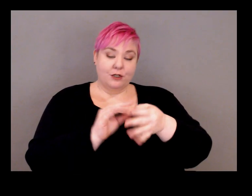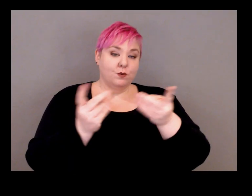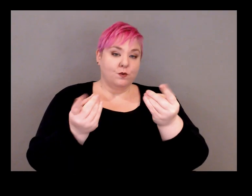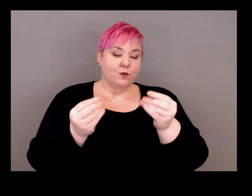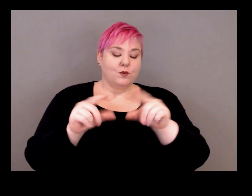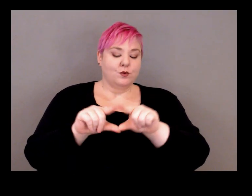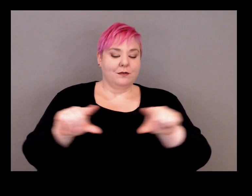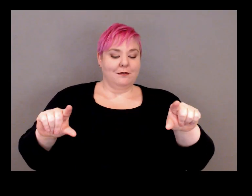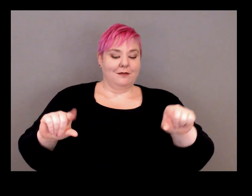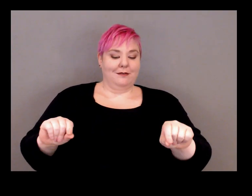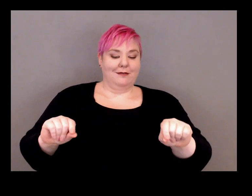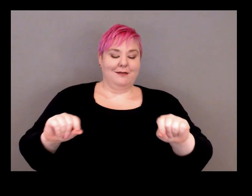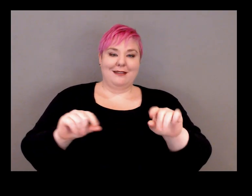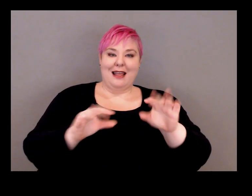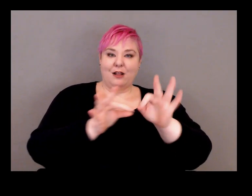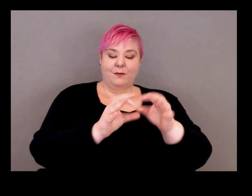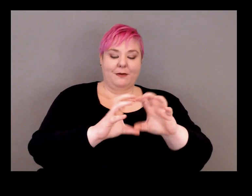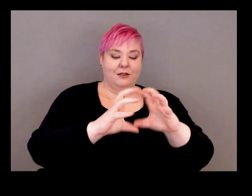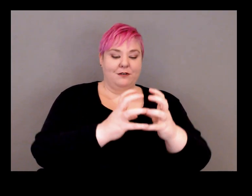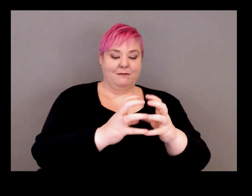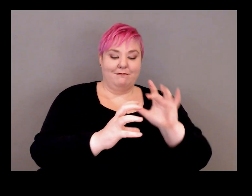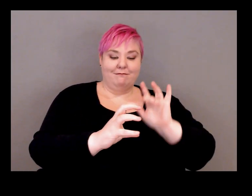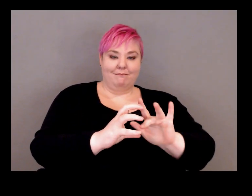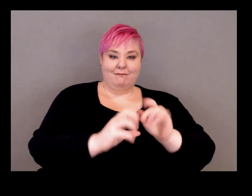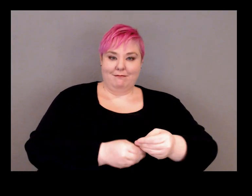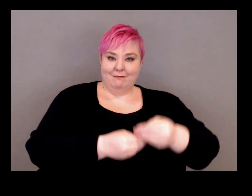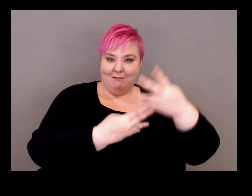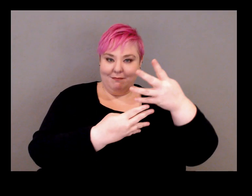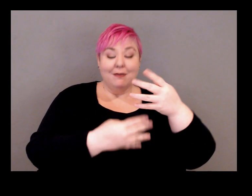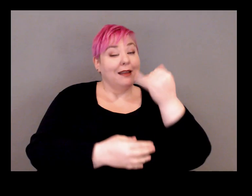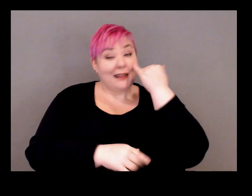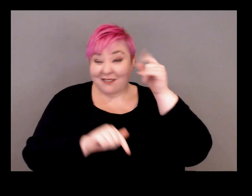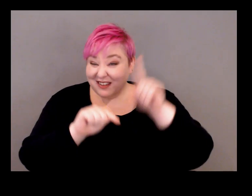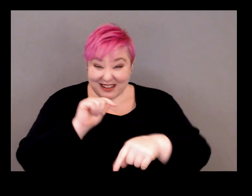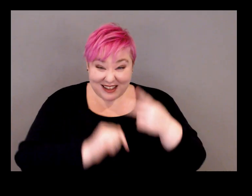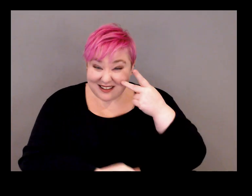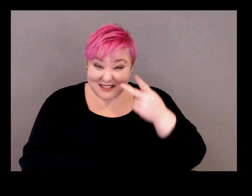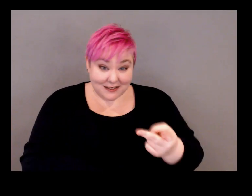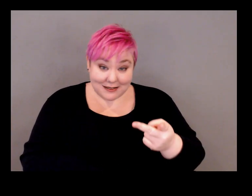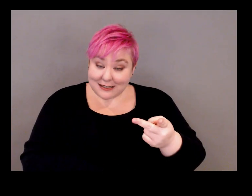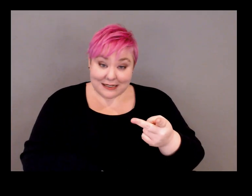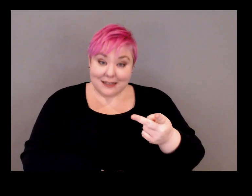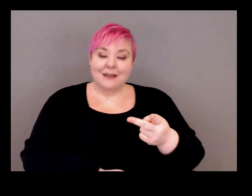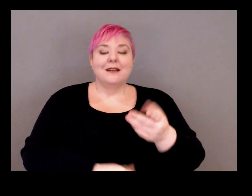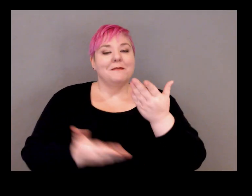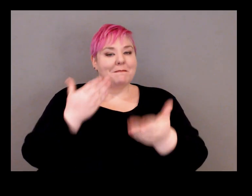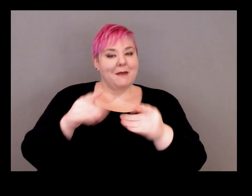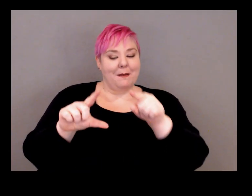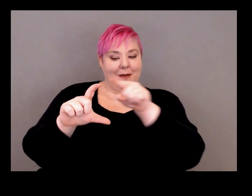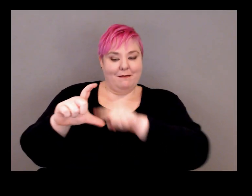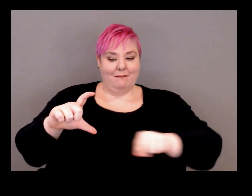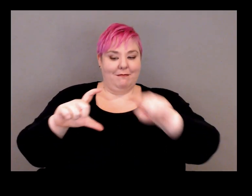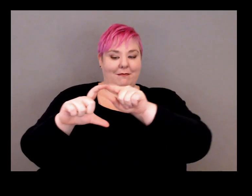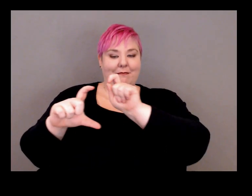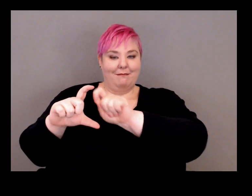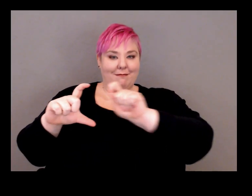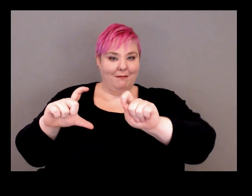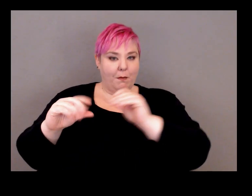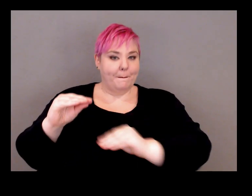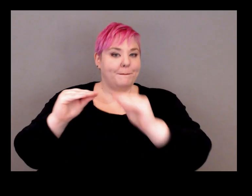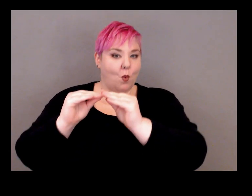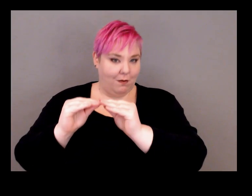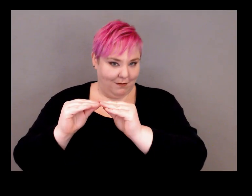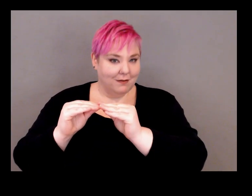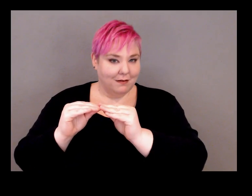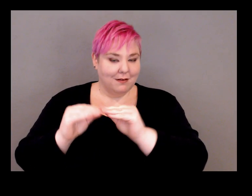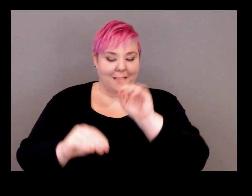access interpretation, guests click on the interpretation globe icon in their Zoom toolbar. If they're unable to locate the interpretation